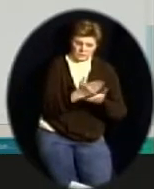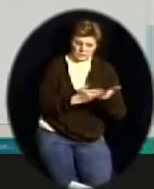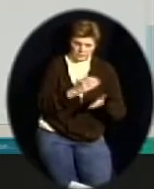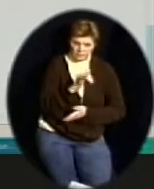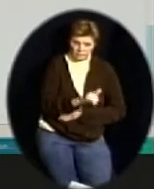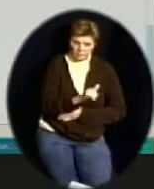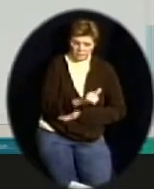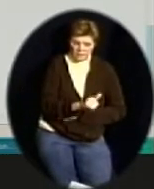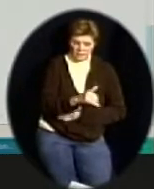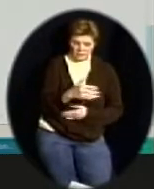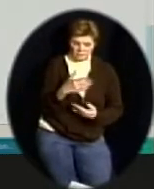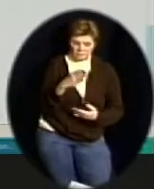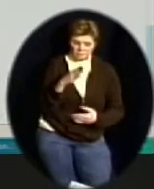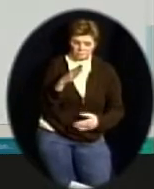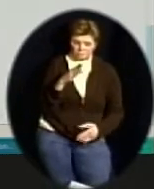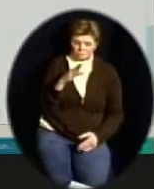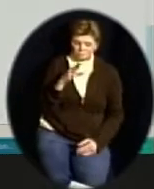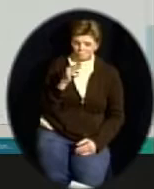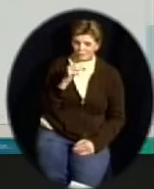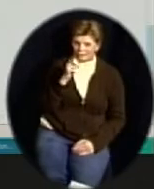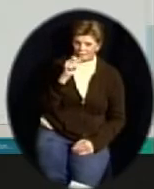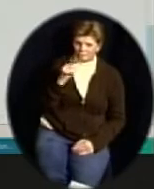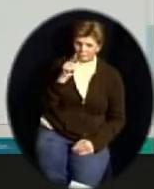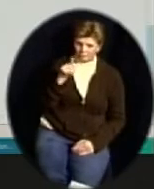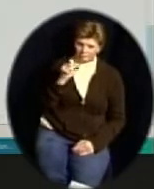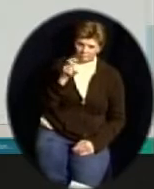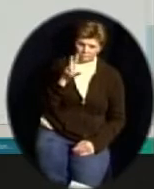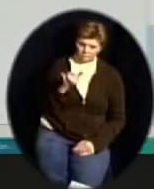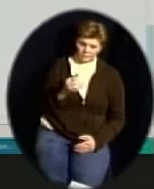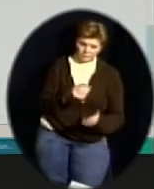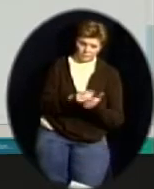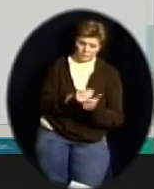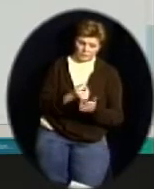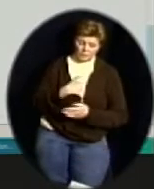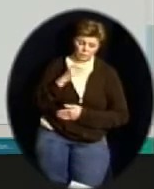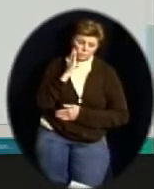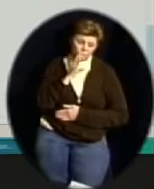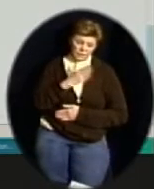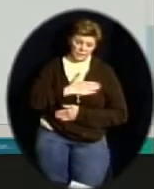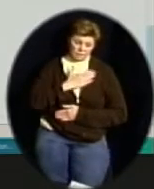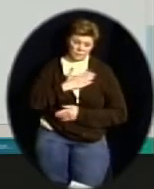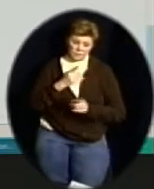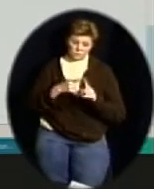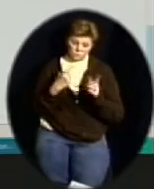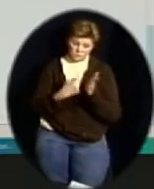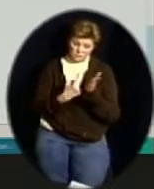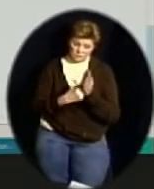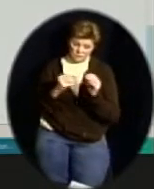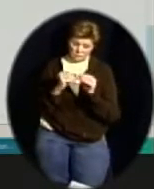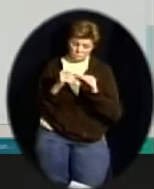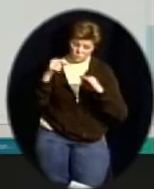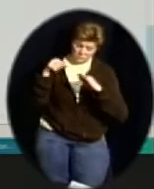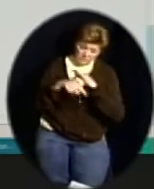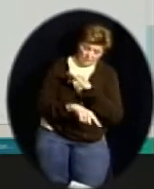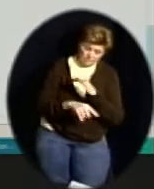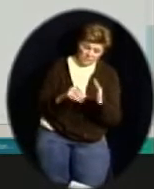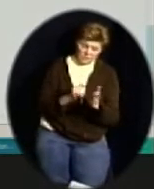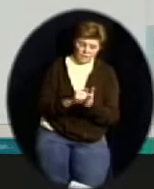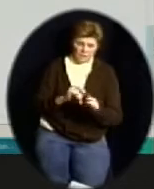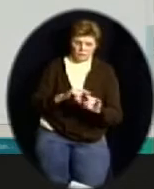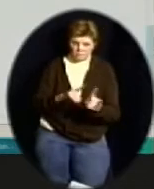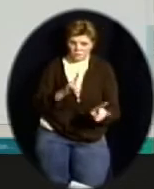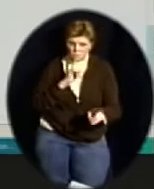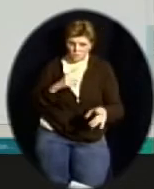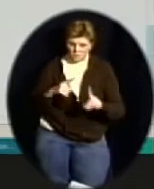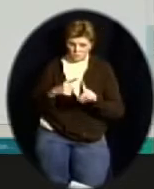an impact of the LOB, of which I would be glad to sit down and talk with people further on, but I won't go into that at this point. Maintaining capital outlay at 5, which gives